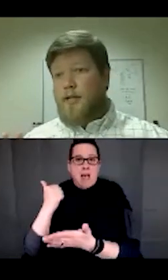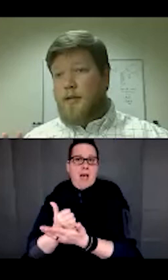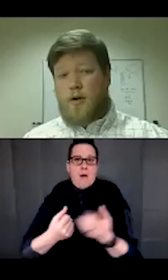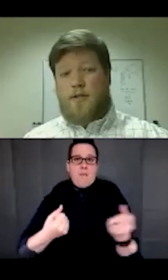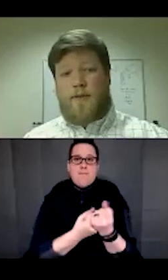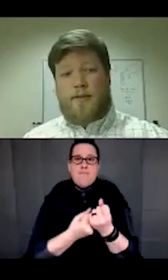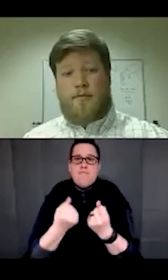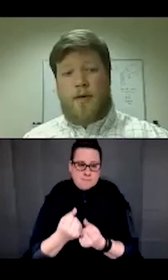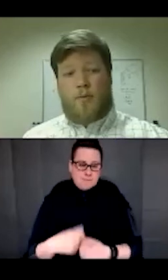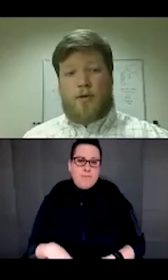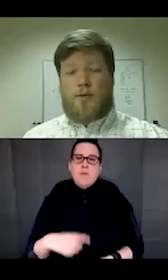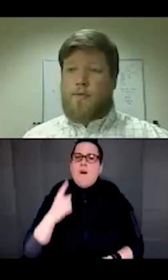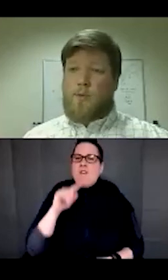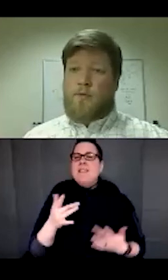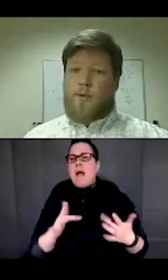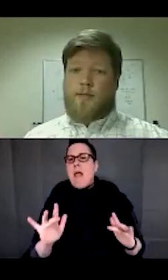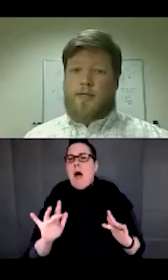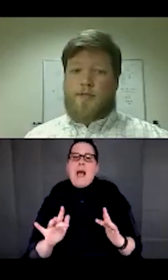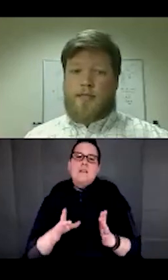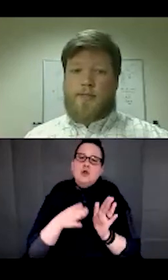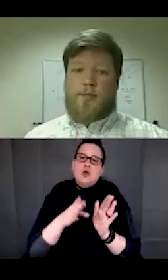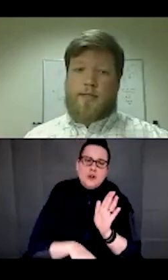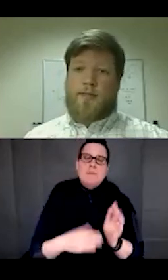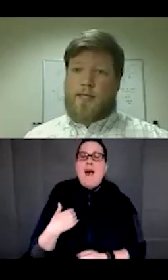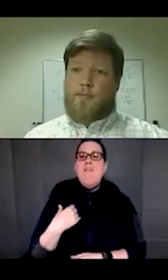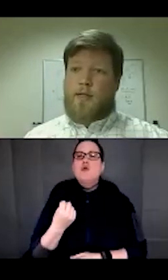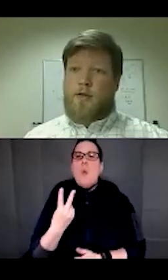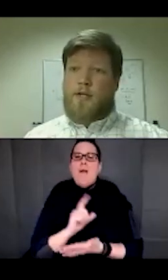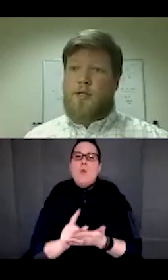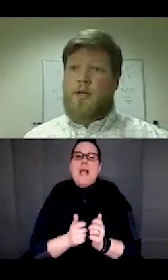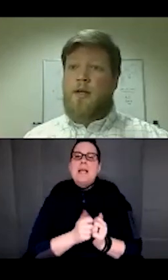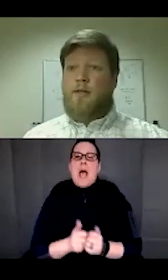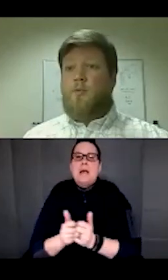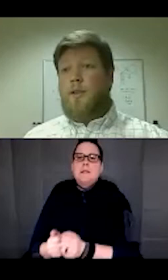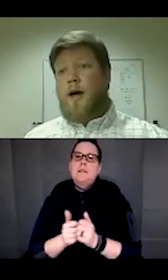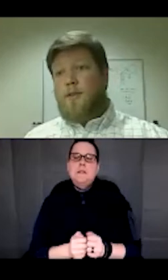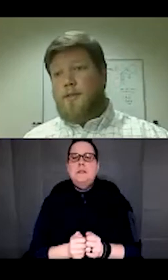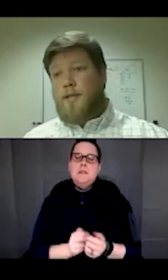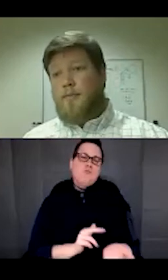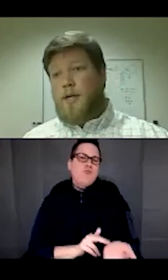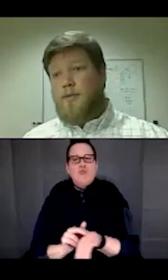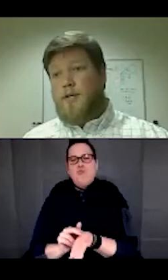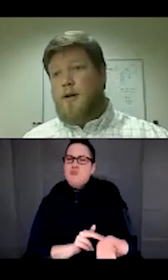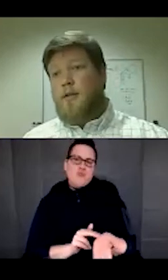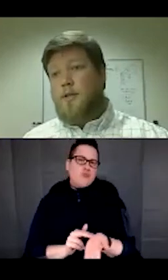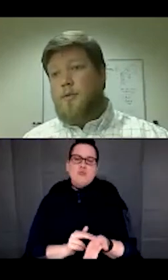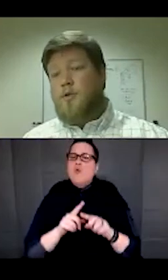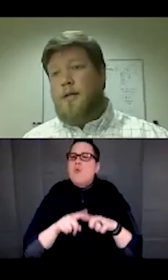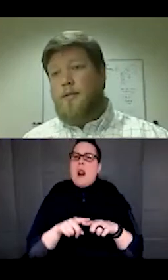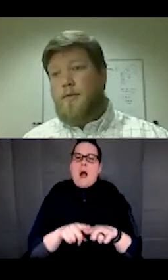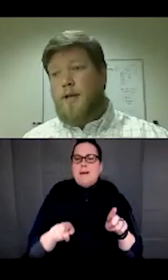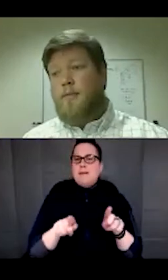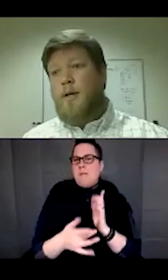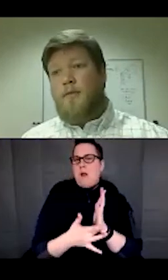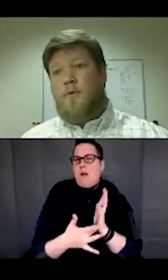light and cost effective, we'll also have 12 weeks of text message-based assessment and intervention that'll rely on the same types of technology that we're trying